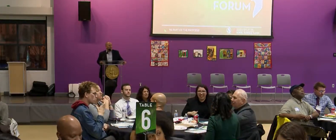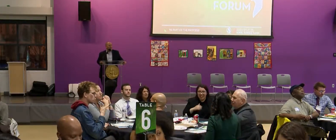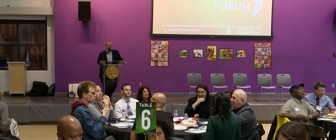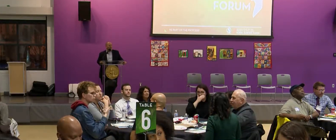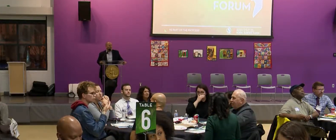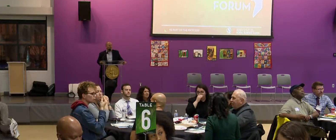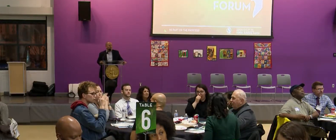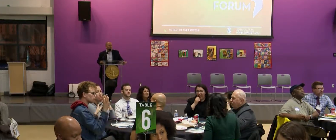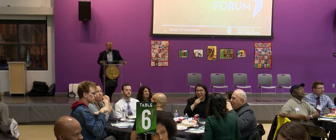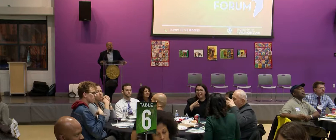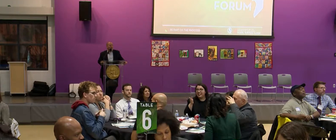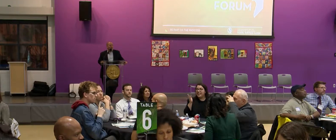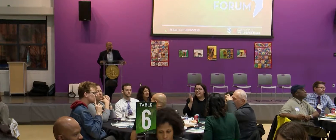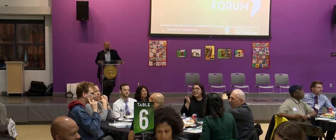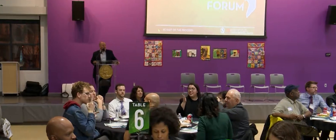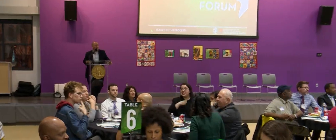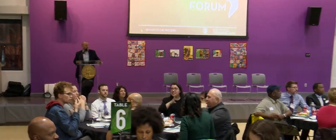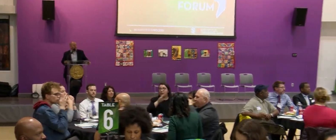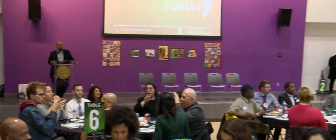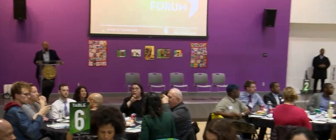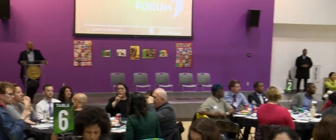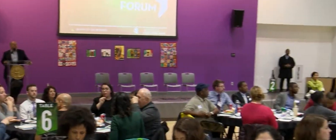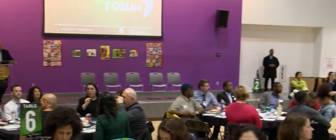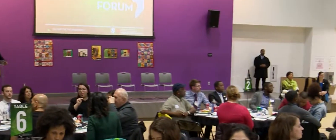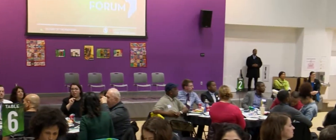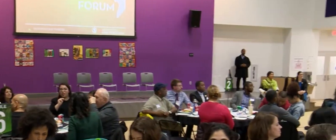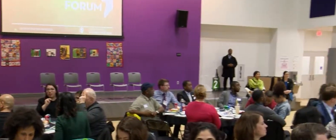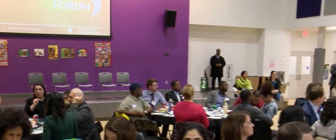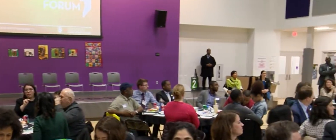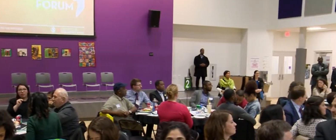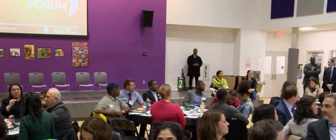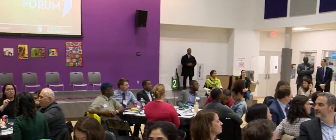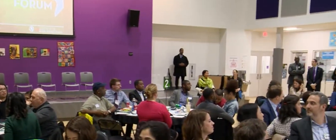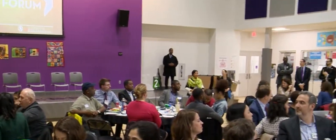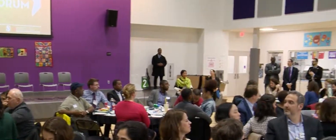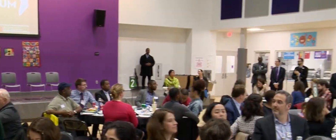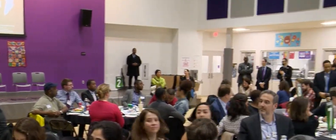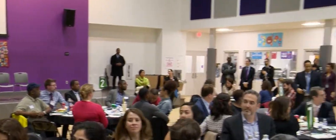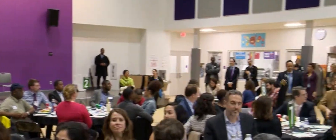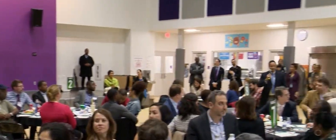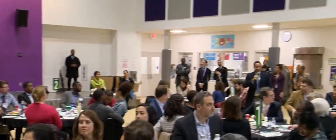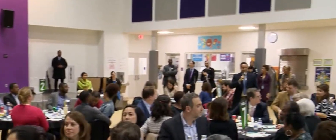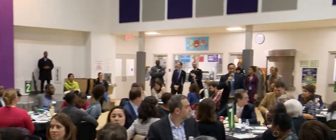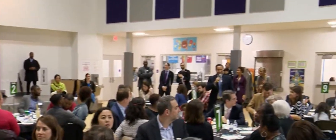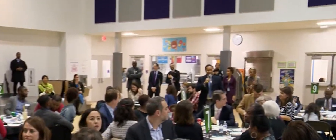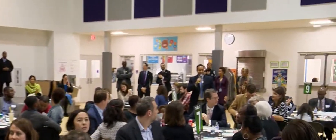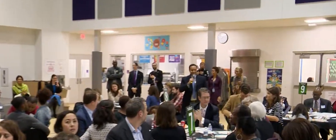Next up, Brian Kenner, the Deputy Mayor for Planning and Economic Development. Excuse me.